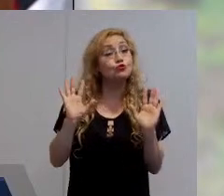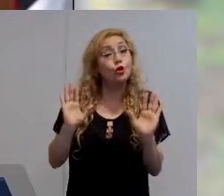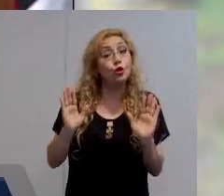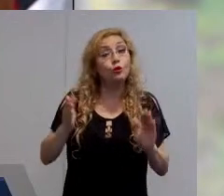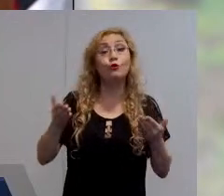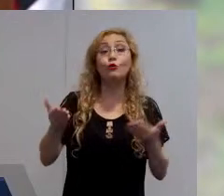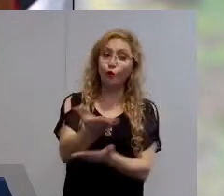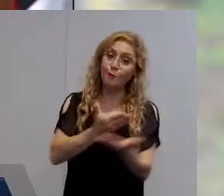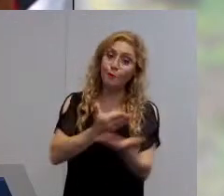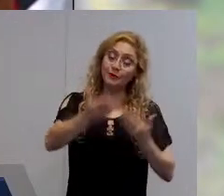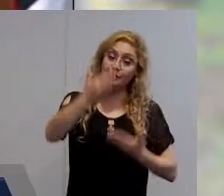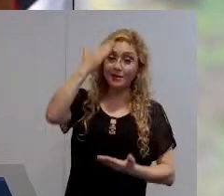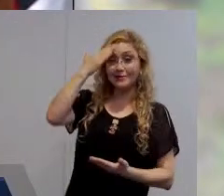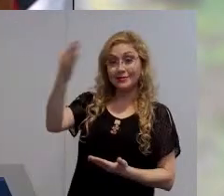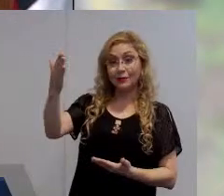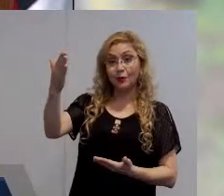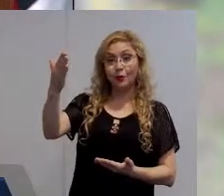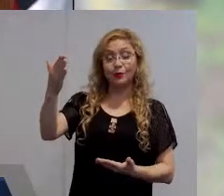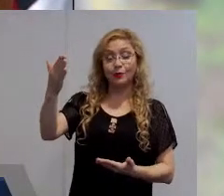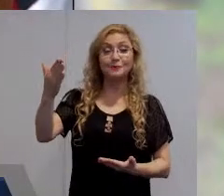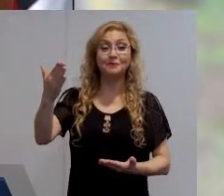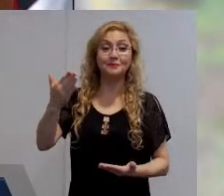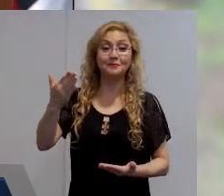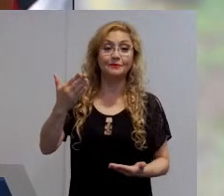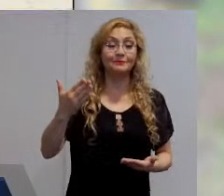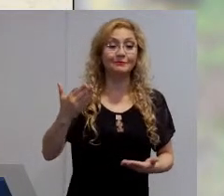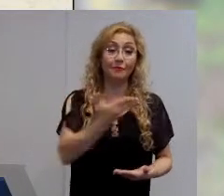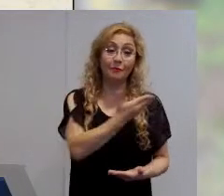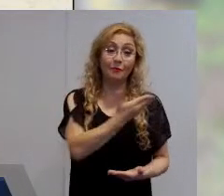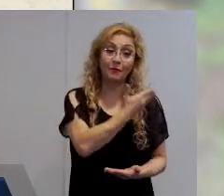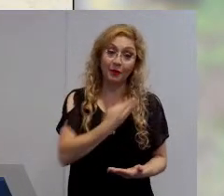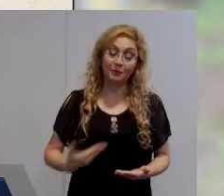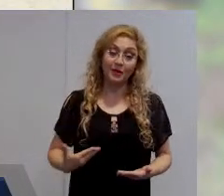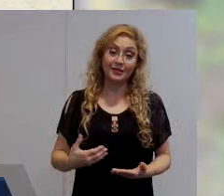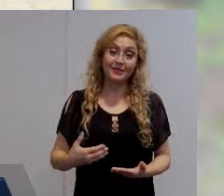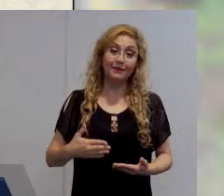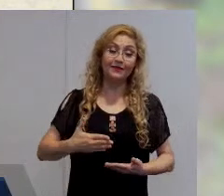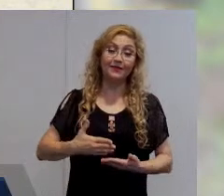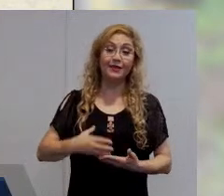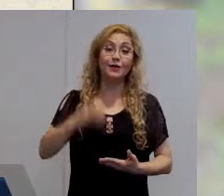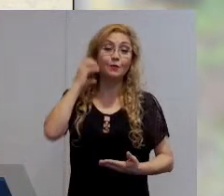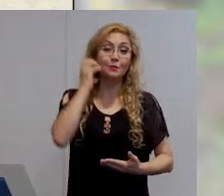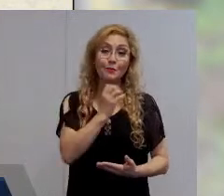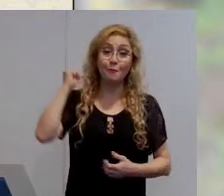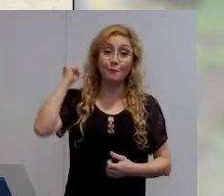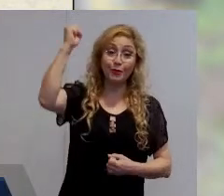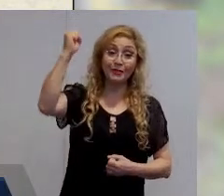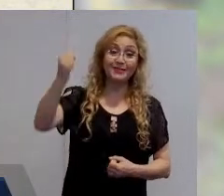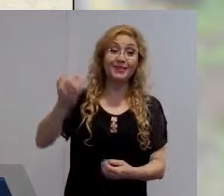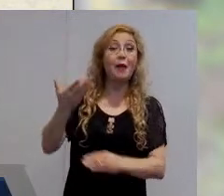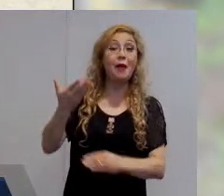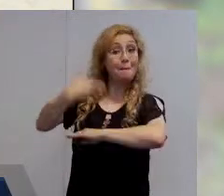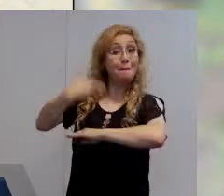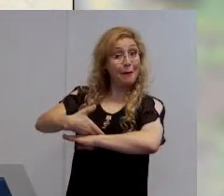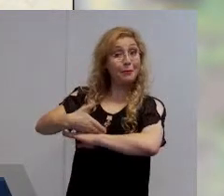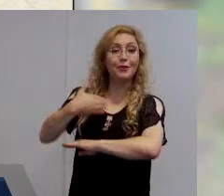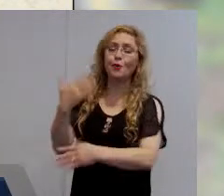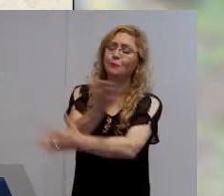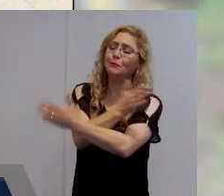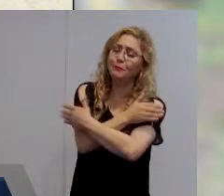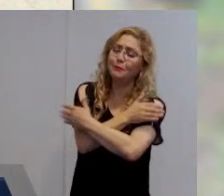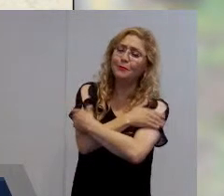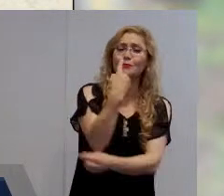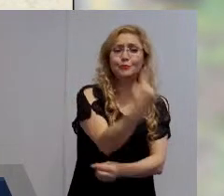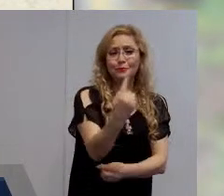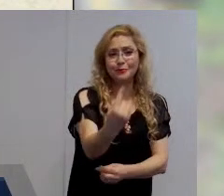to share the greetings, bring to you the greetings of President Boric, who has asked me to extend an embrace to each